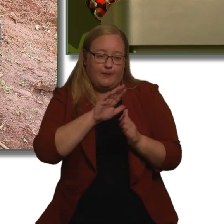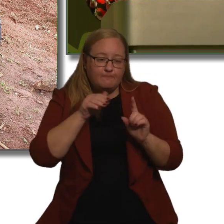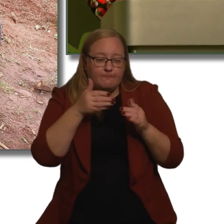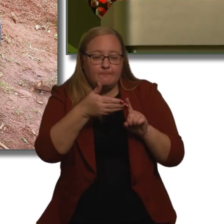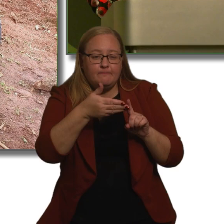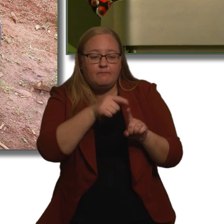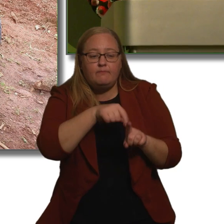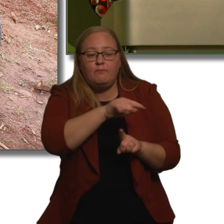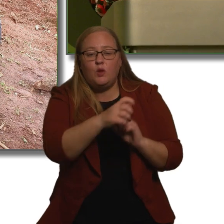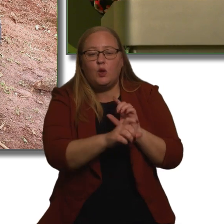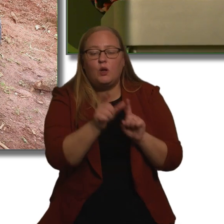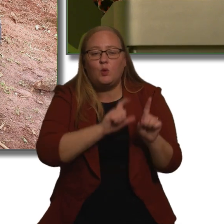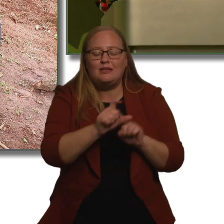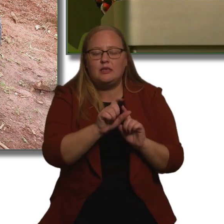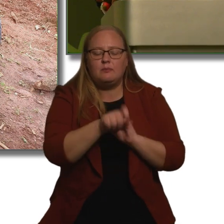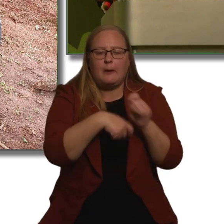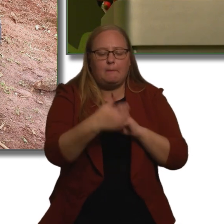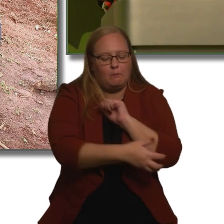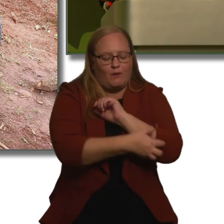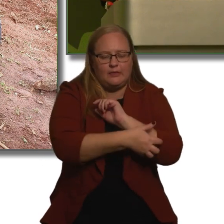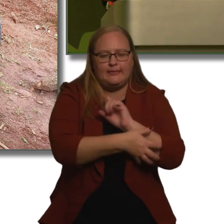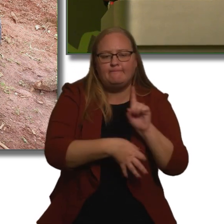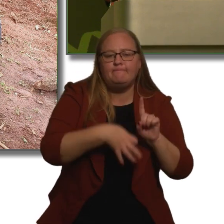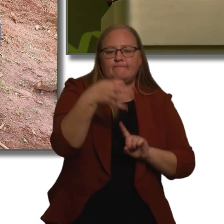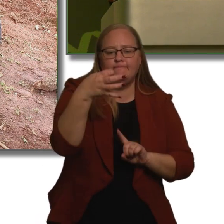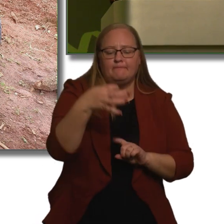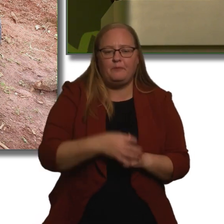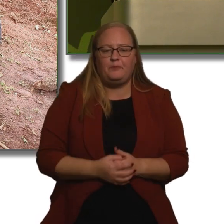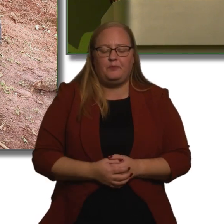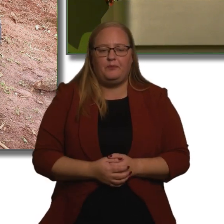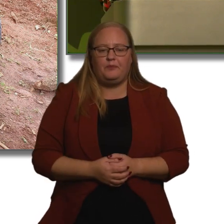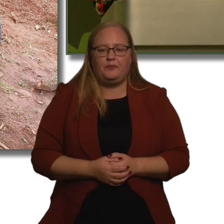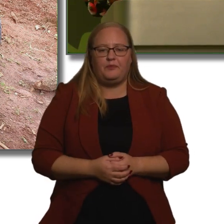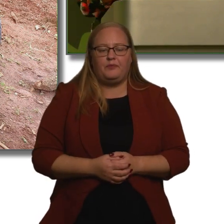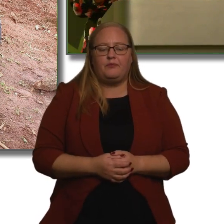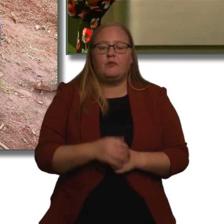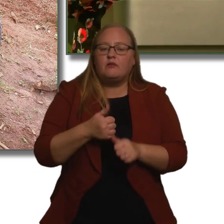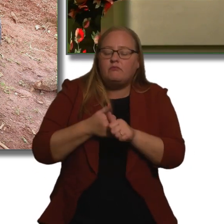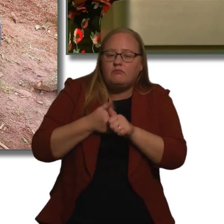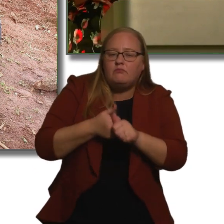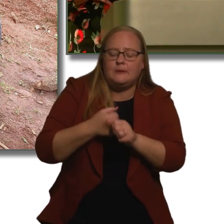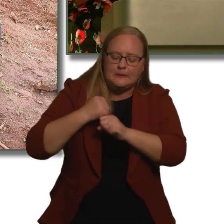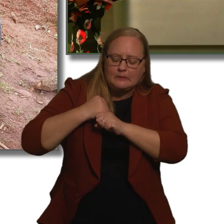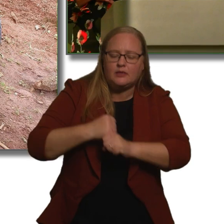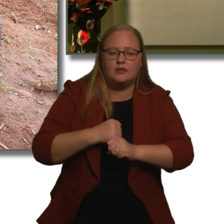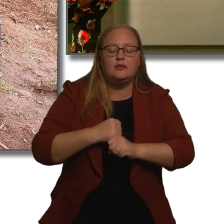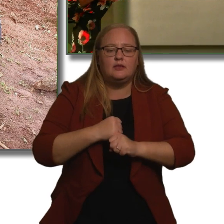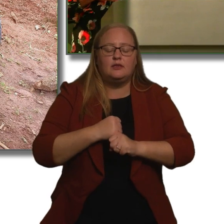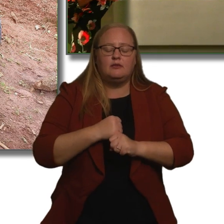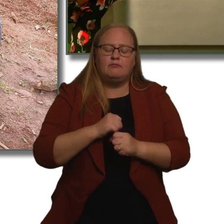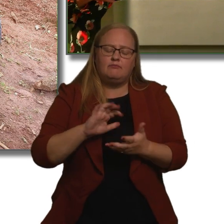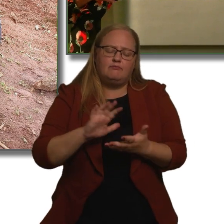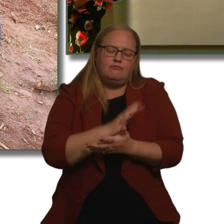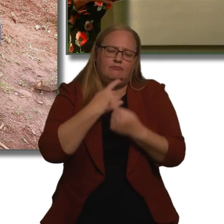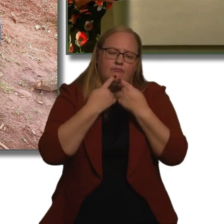poverty. As part of a continuous commitment to support cooperative growth, I'm also pleased to